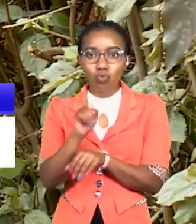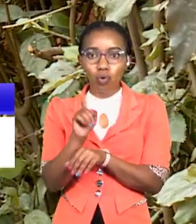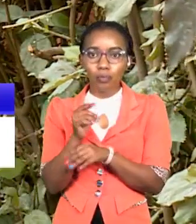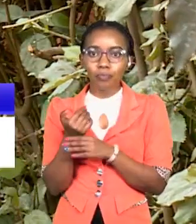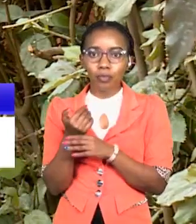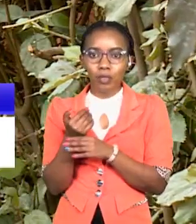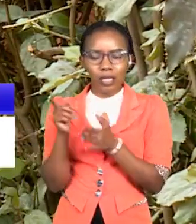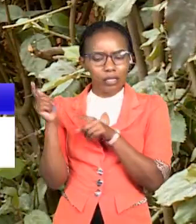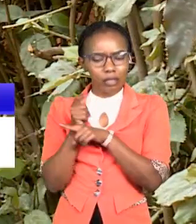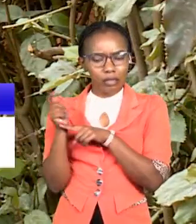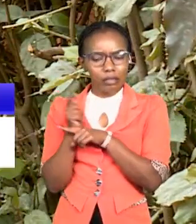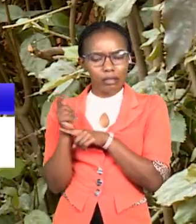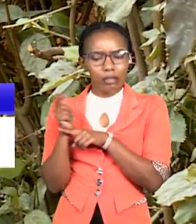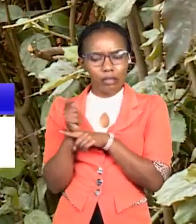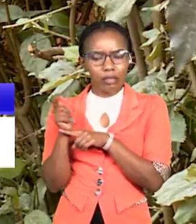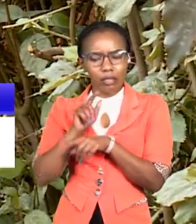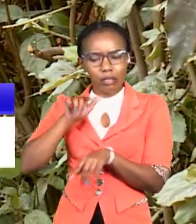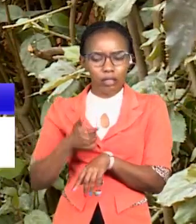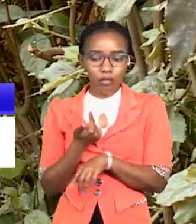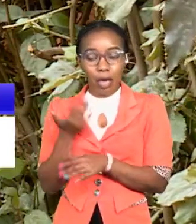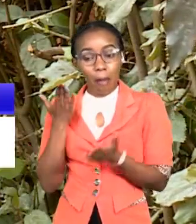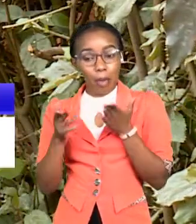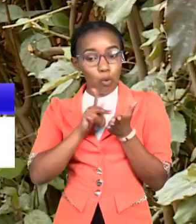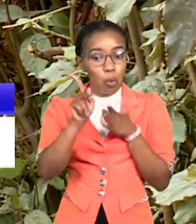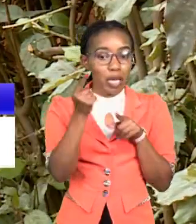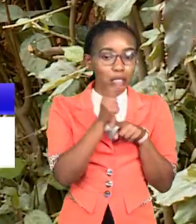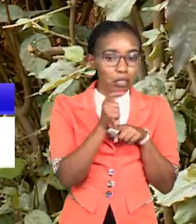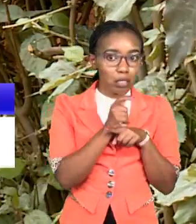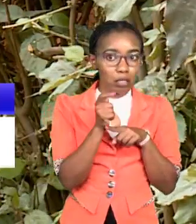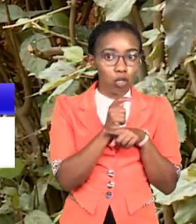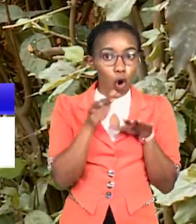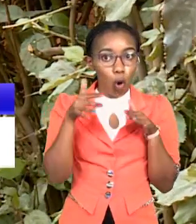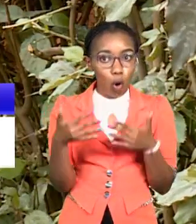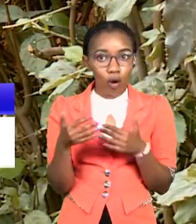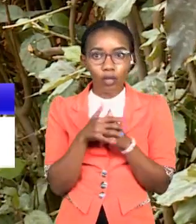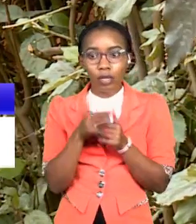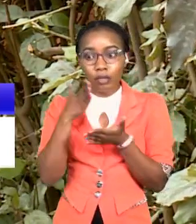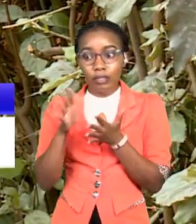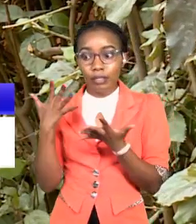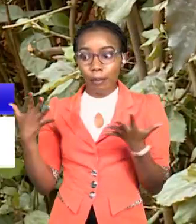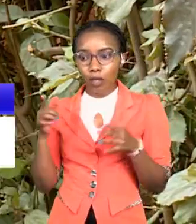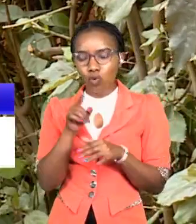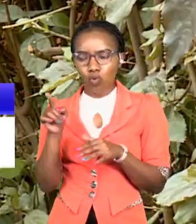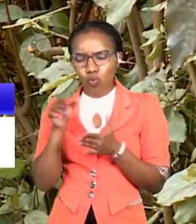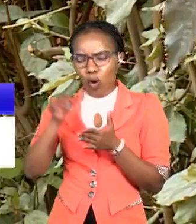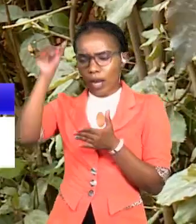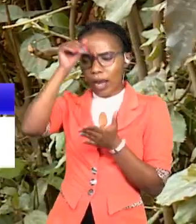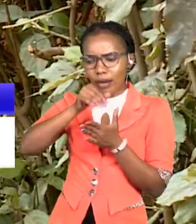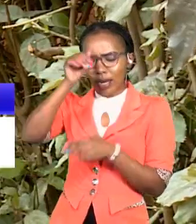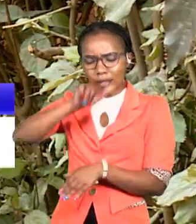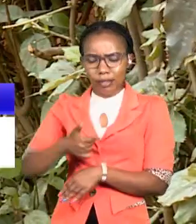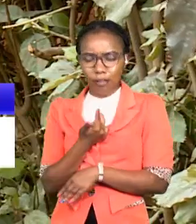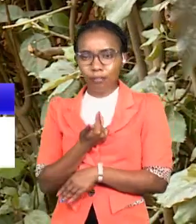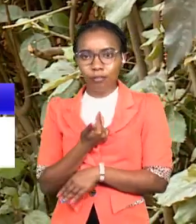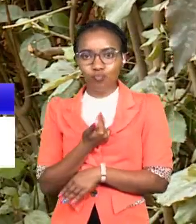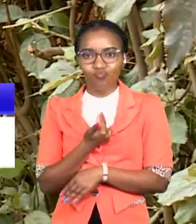investing in some training, it could be some paid training. It could also be something that, you know, you take some time to learn by yourself. And so